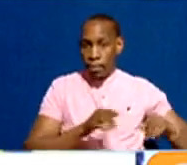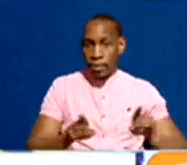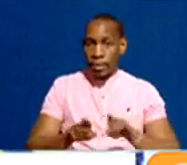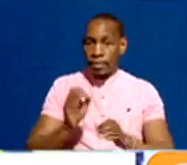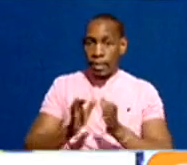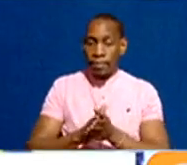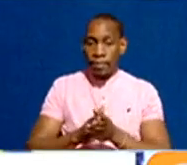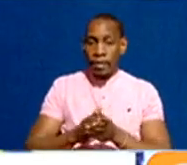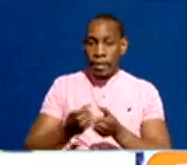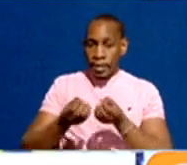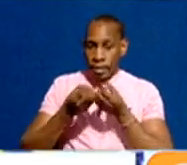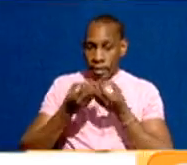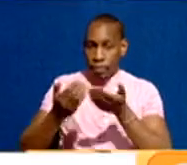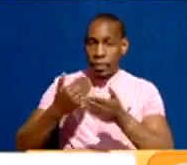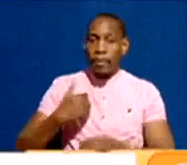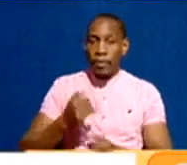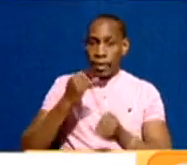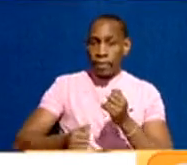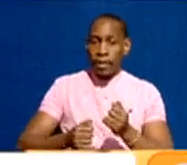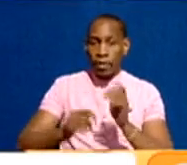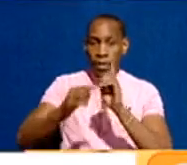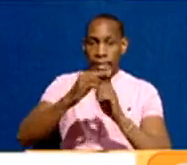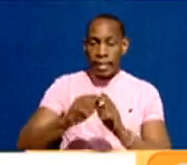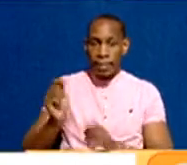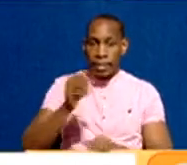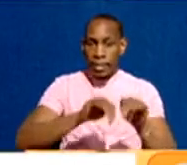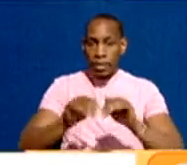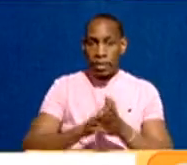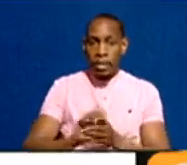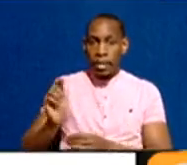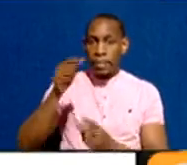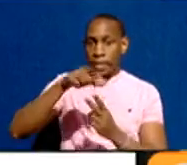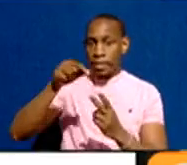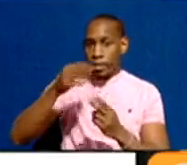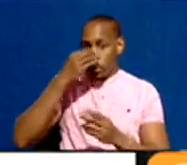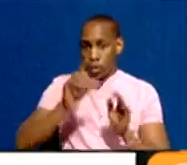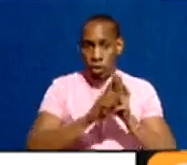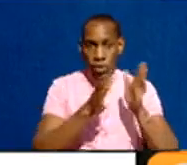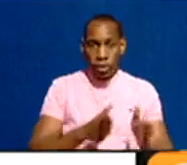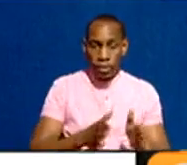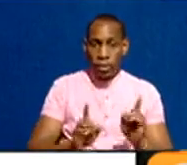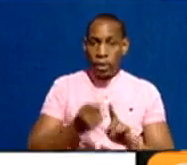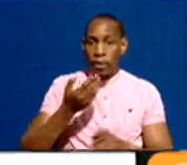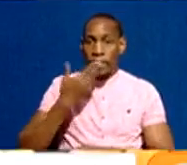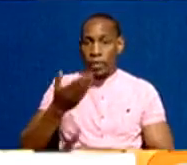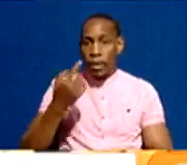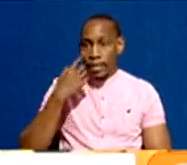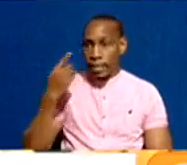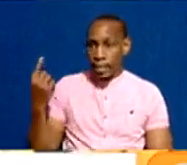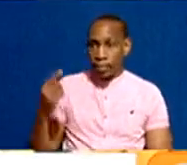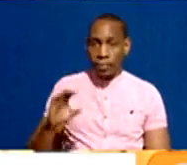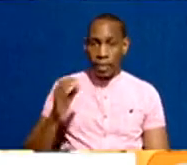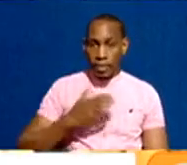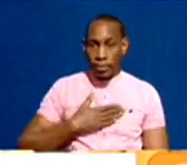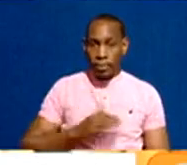whether they had prior information on the final tally of the presidential elections, President-elect William Ruto's lawyers were first to respond. My